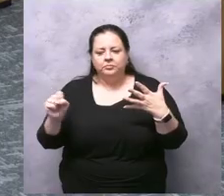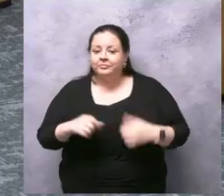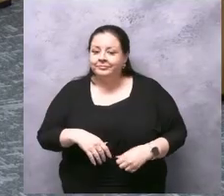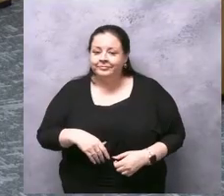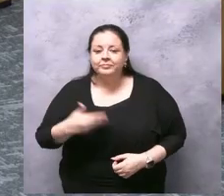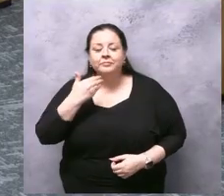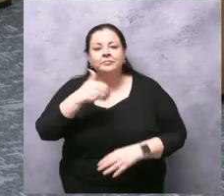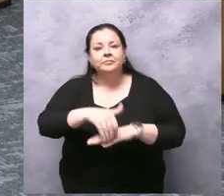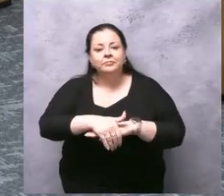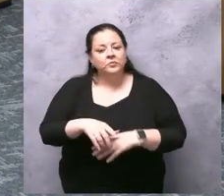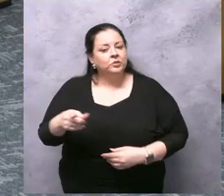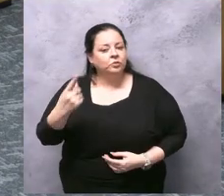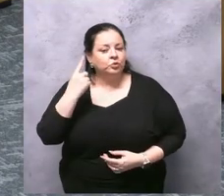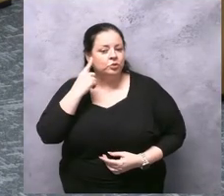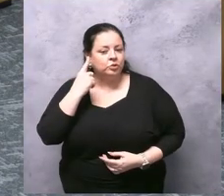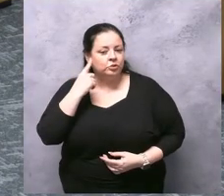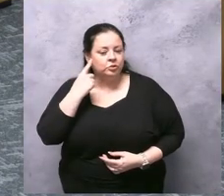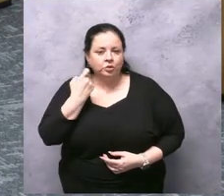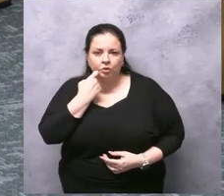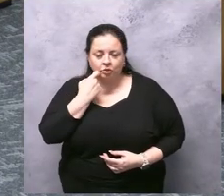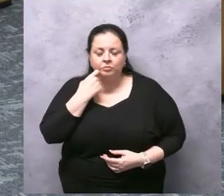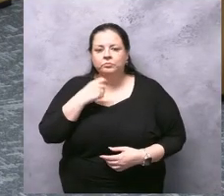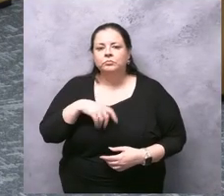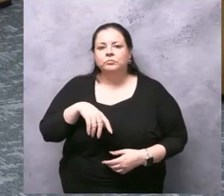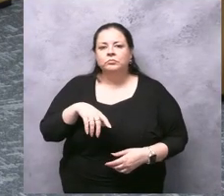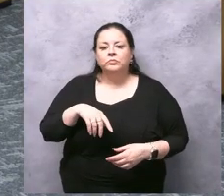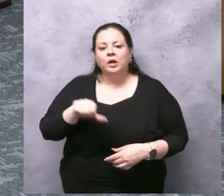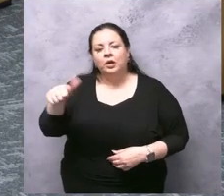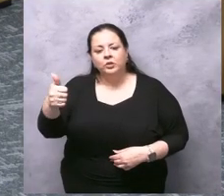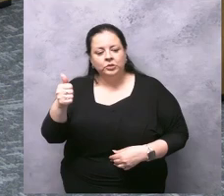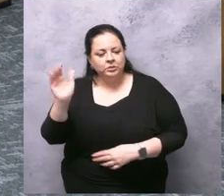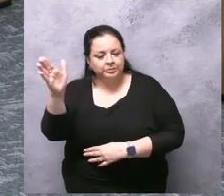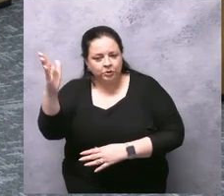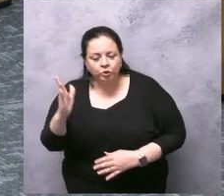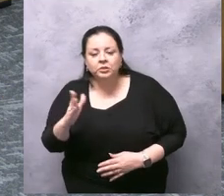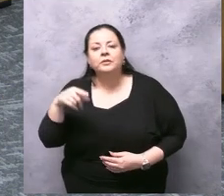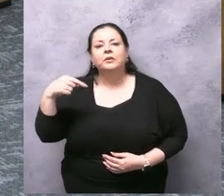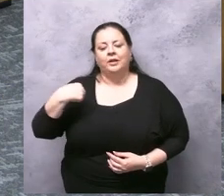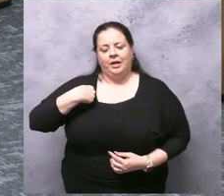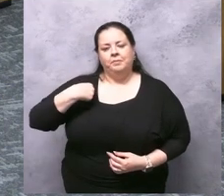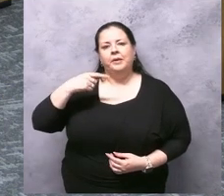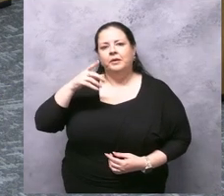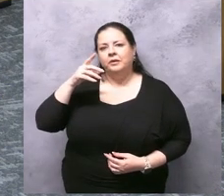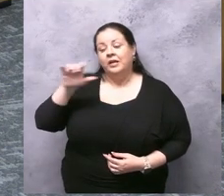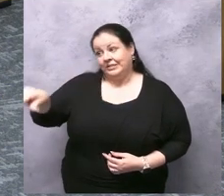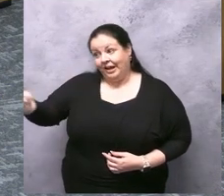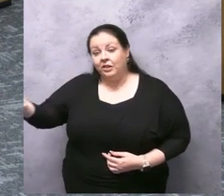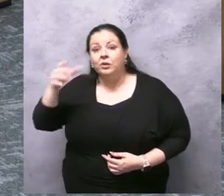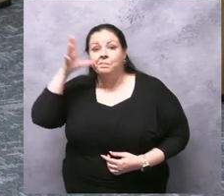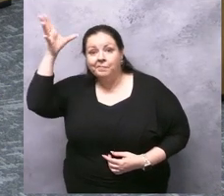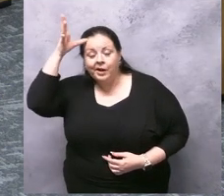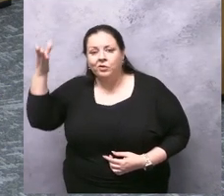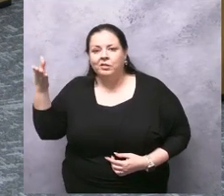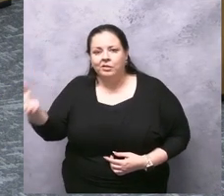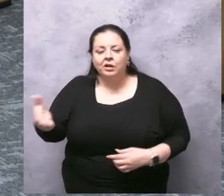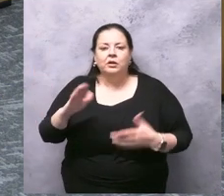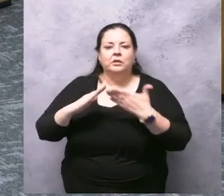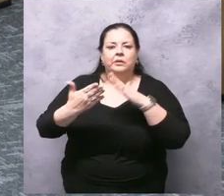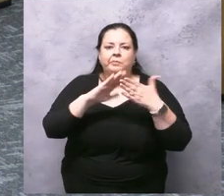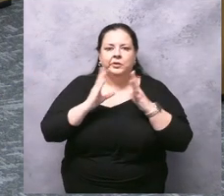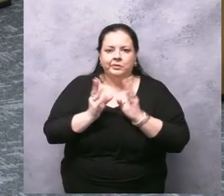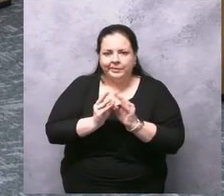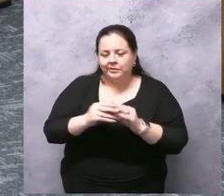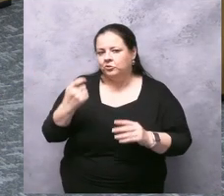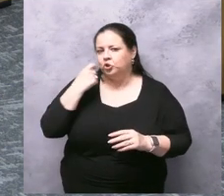Good evening. You've just heard some other speakers. This is another parent. There is another parent who is at one of those community meetings they just